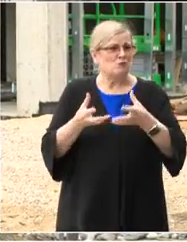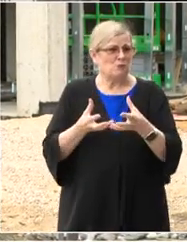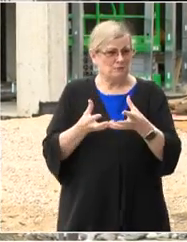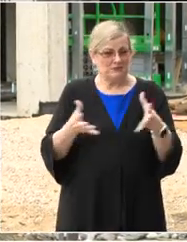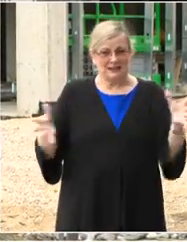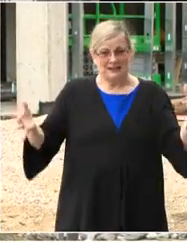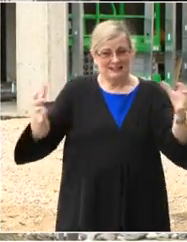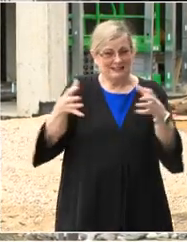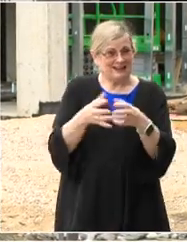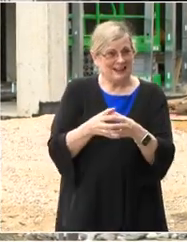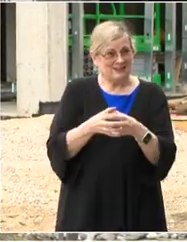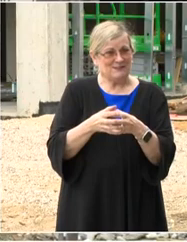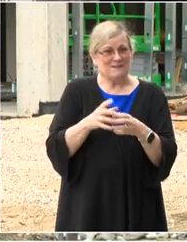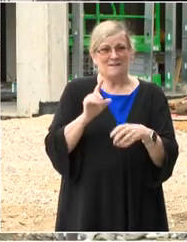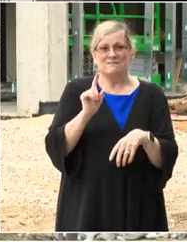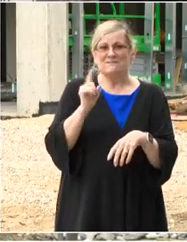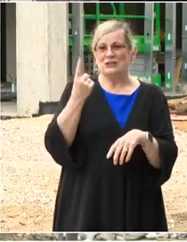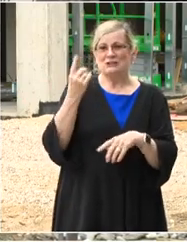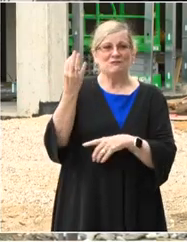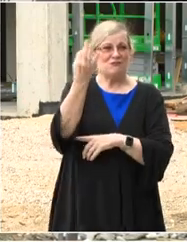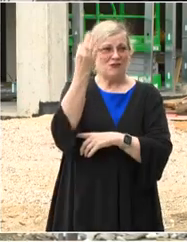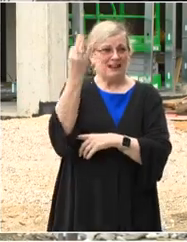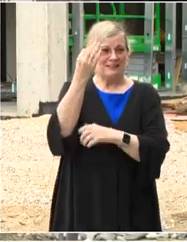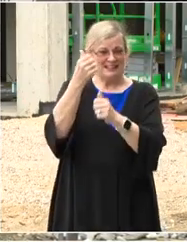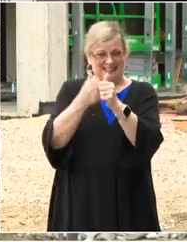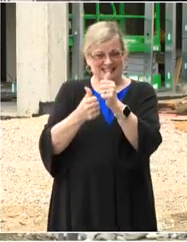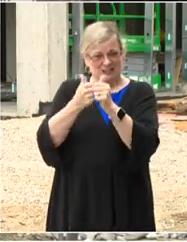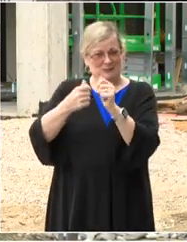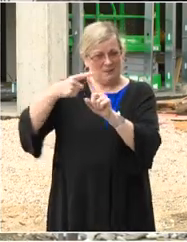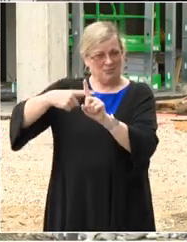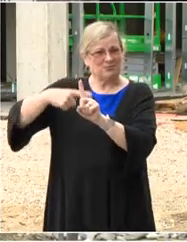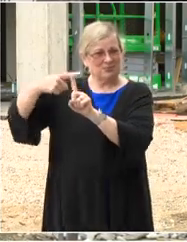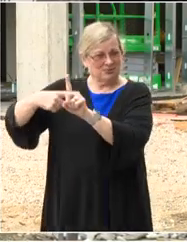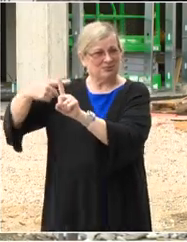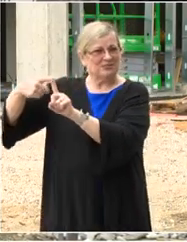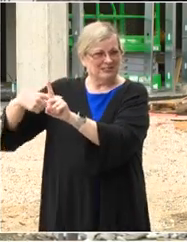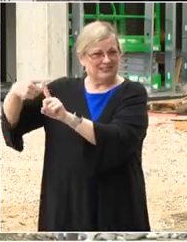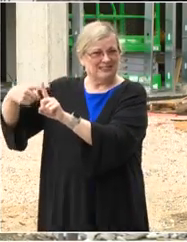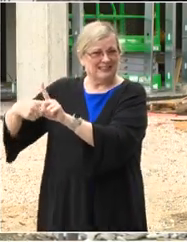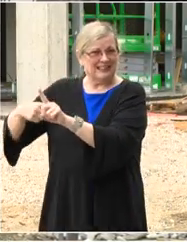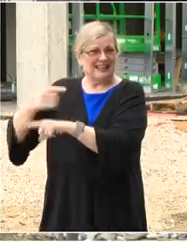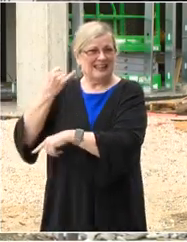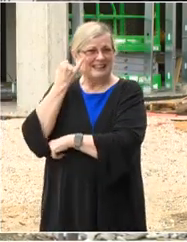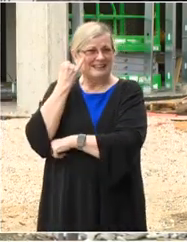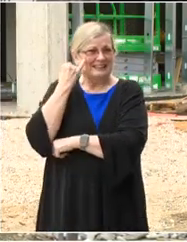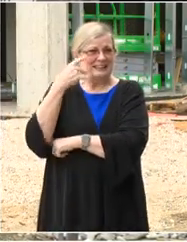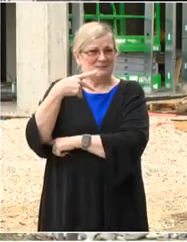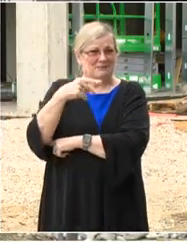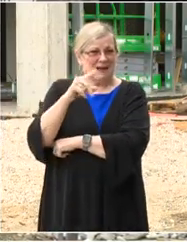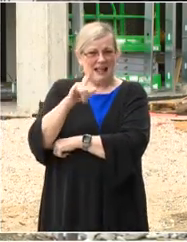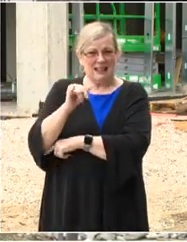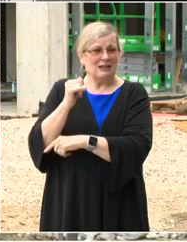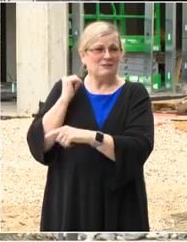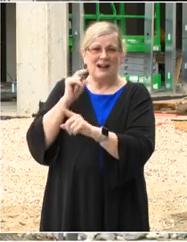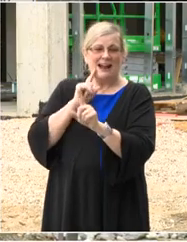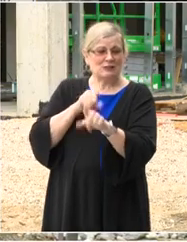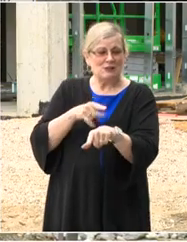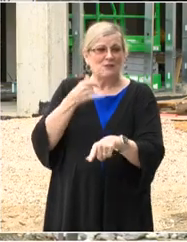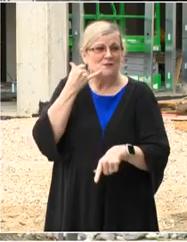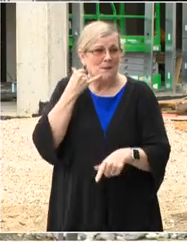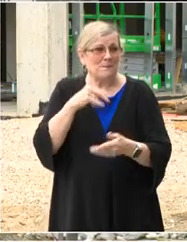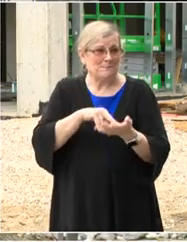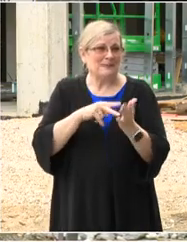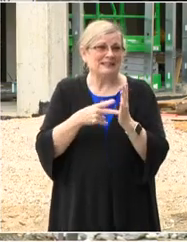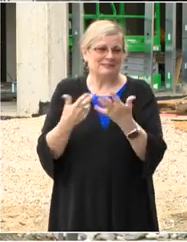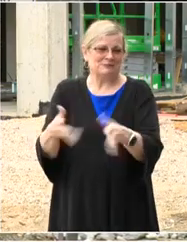together at the first Friday of each month. So if Polly's not answering your calls on that Friday in the morning, it's because we're gathered as the housing